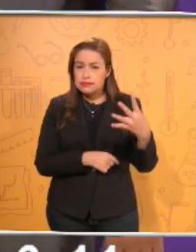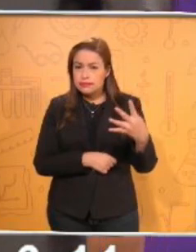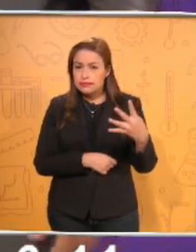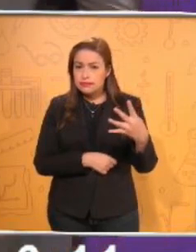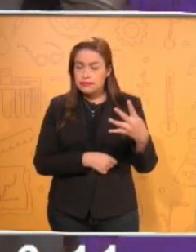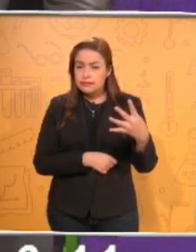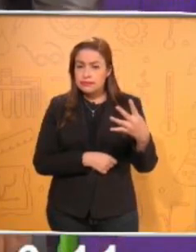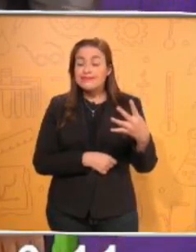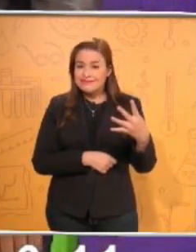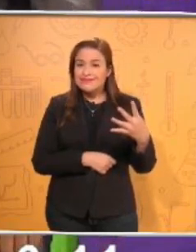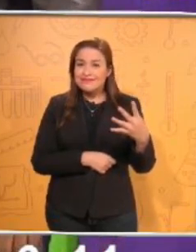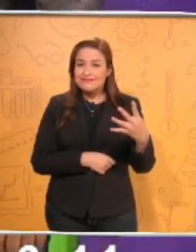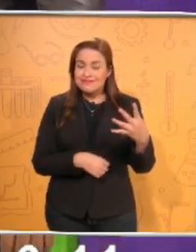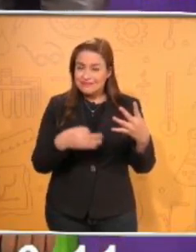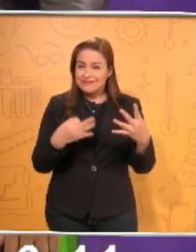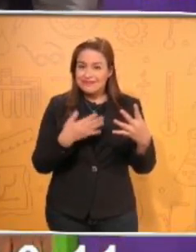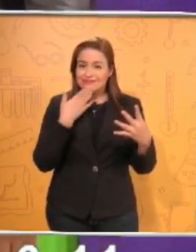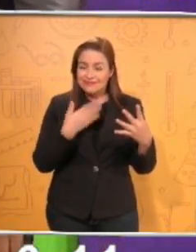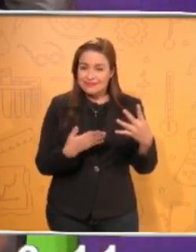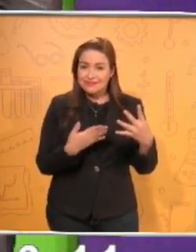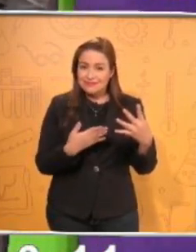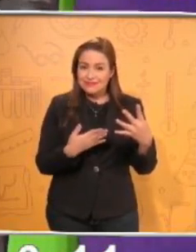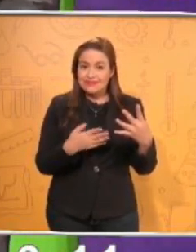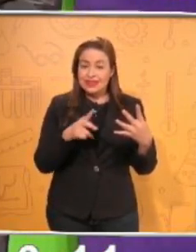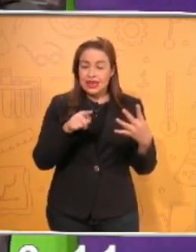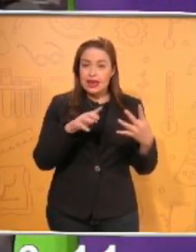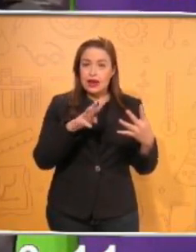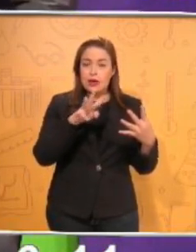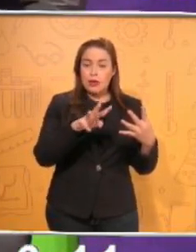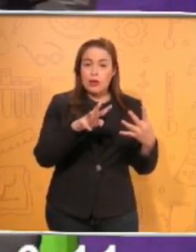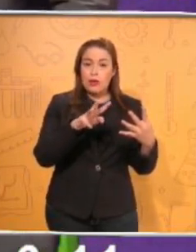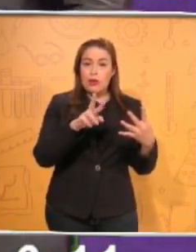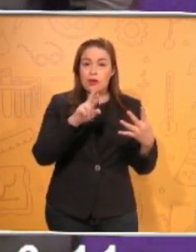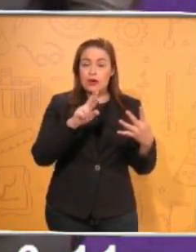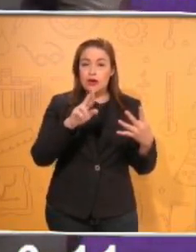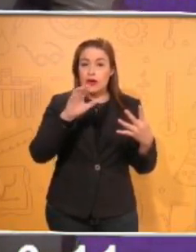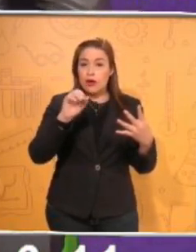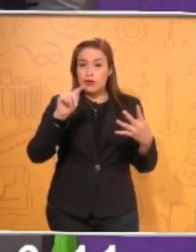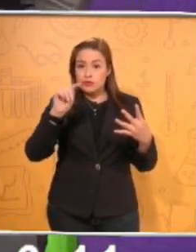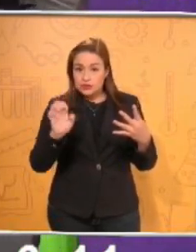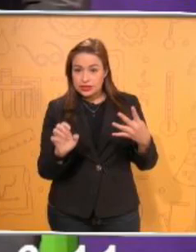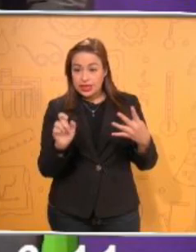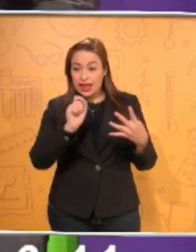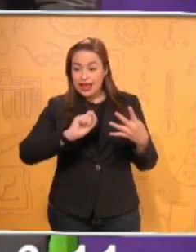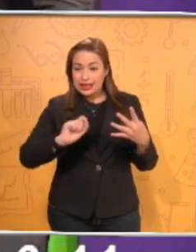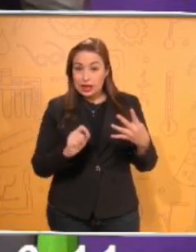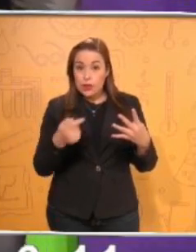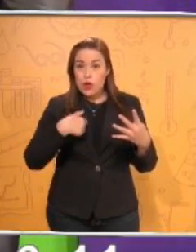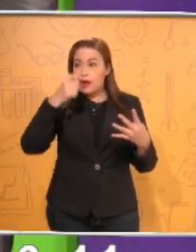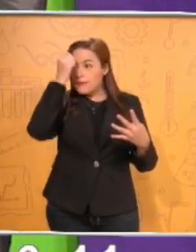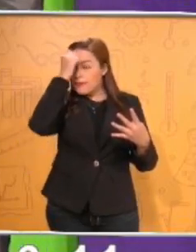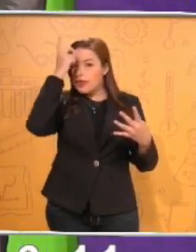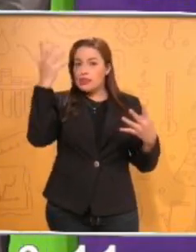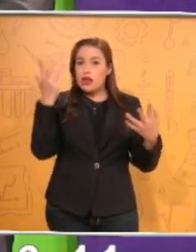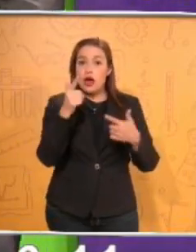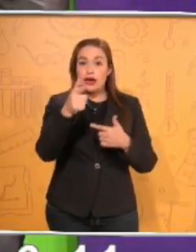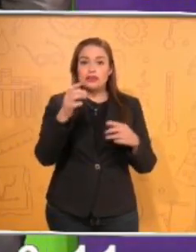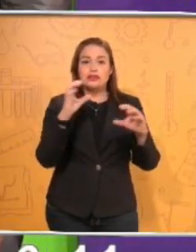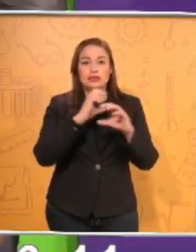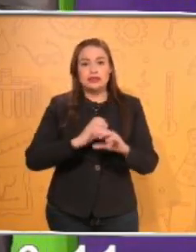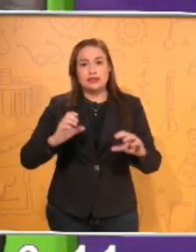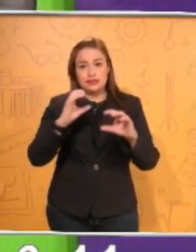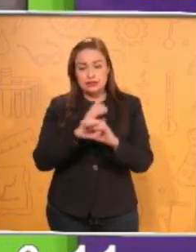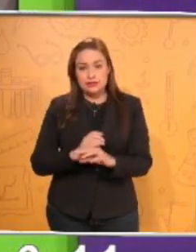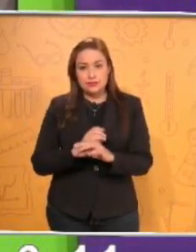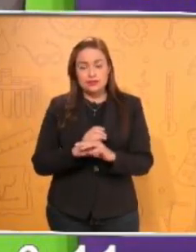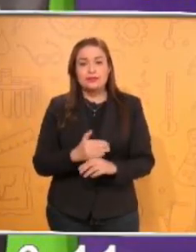Letter B, you're right. The teacher Pedro wrote. He's the one that he composed this song.